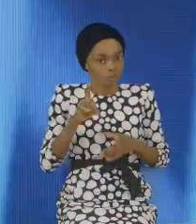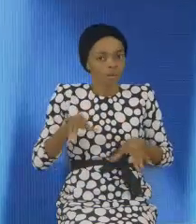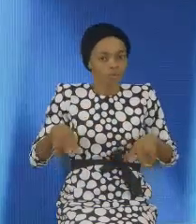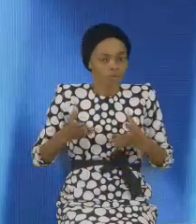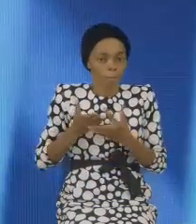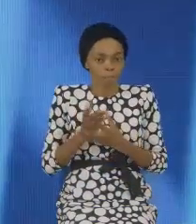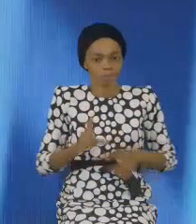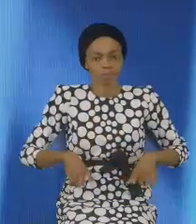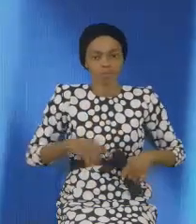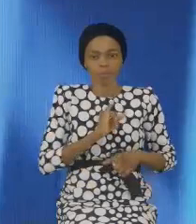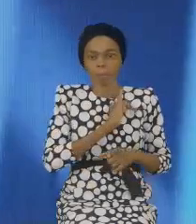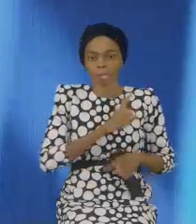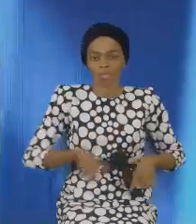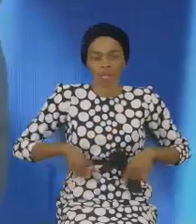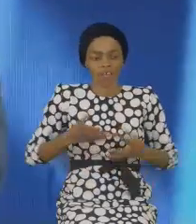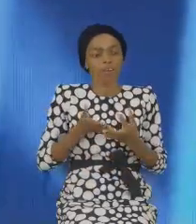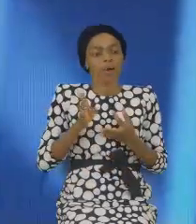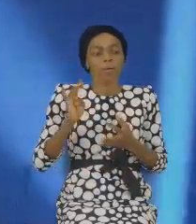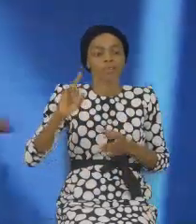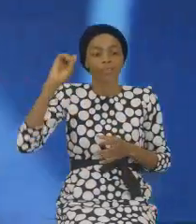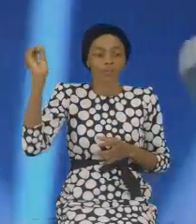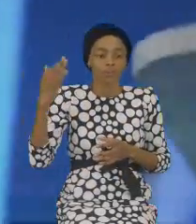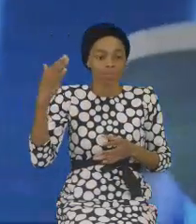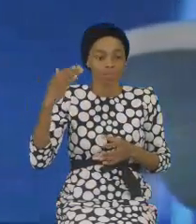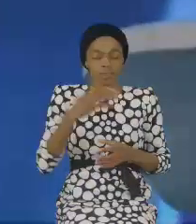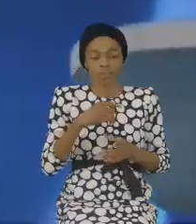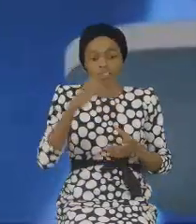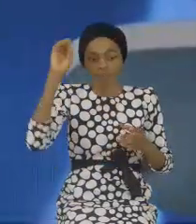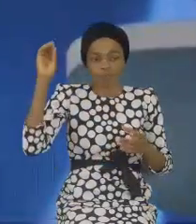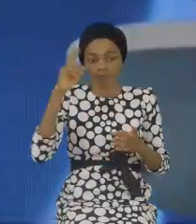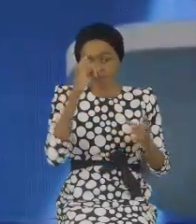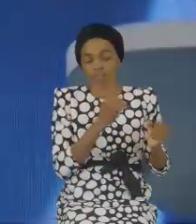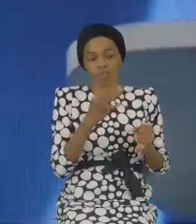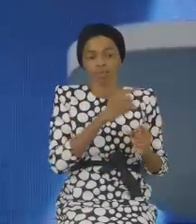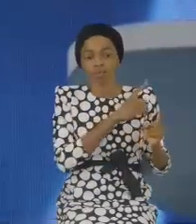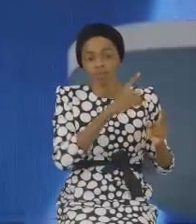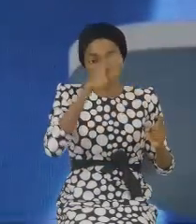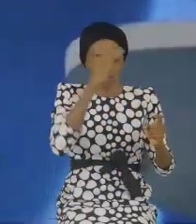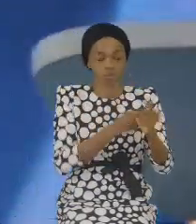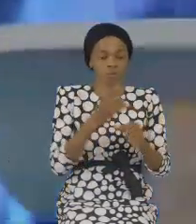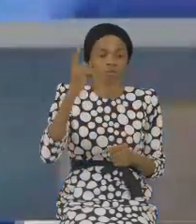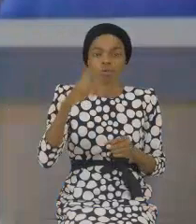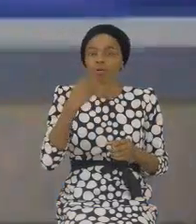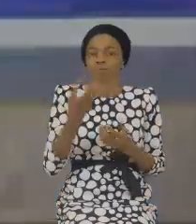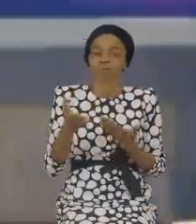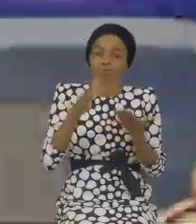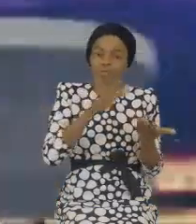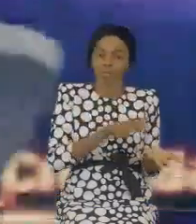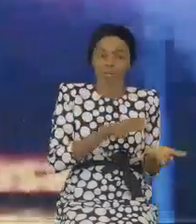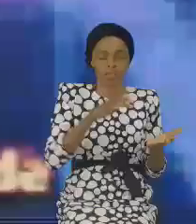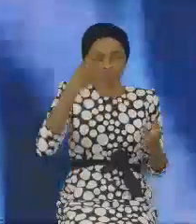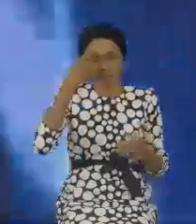the grace, by the faith of the Son of God, Jesus Christ, who died for me. Out